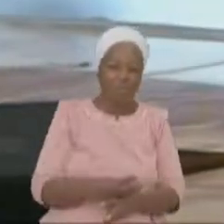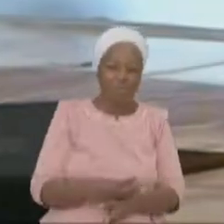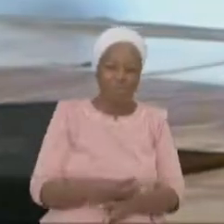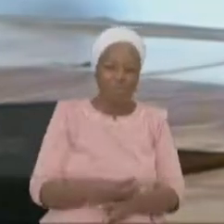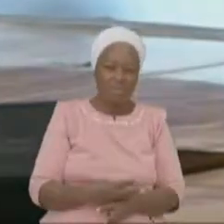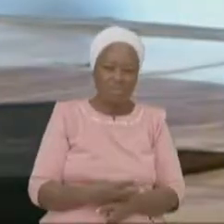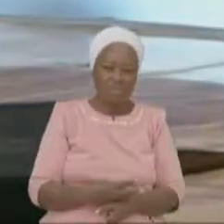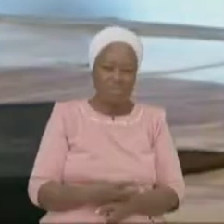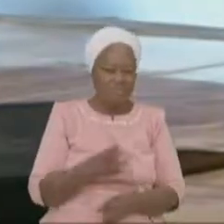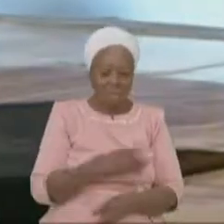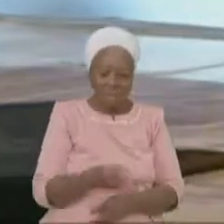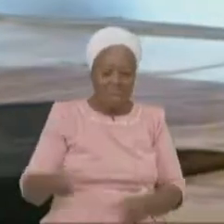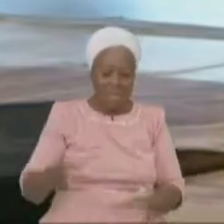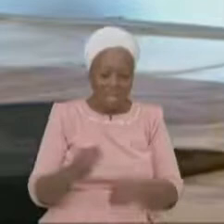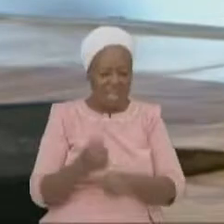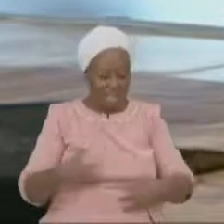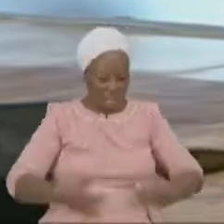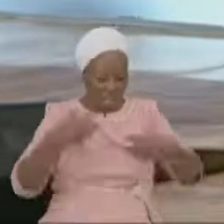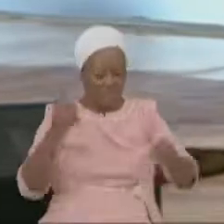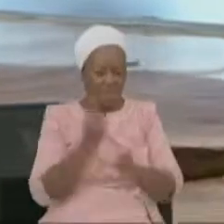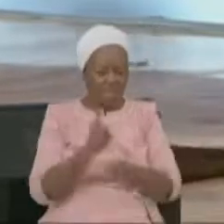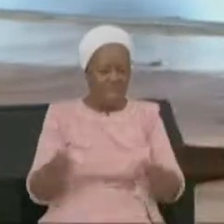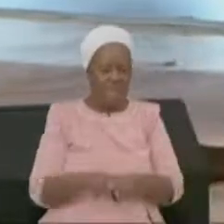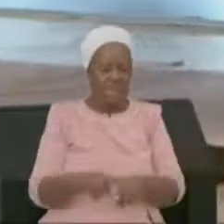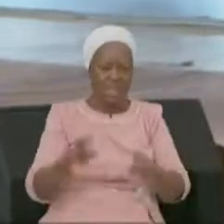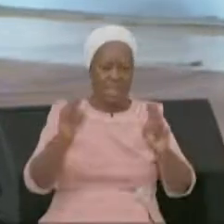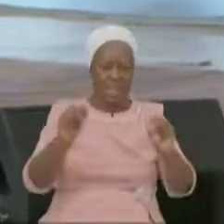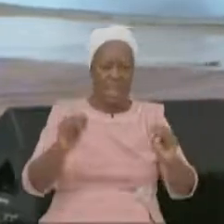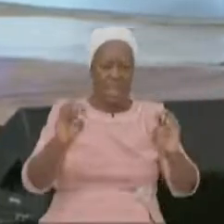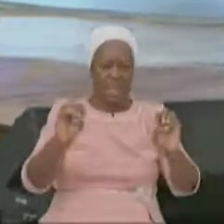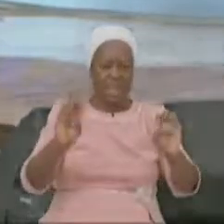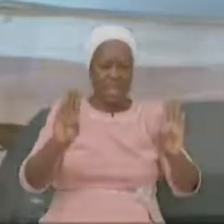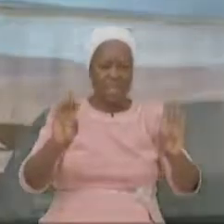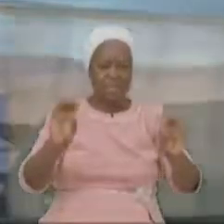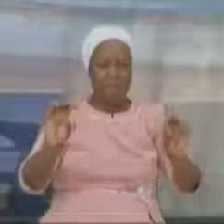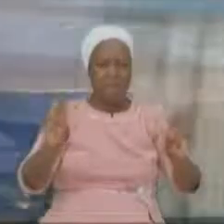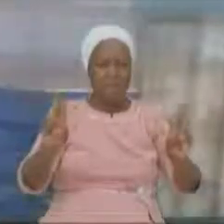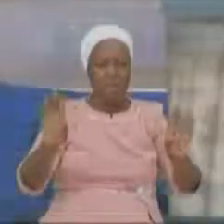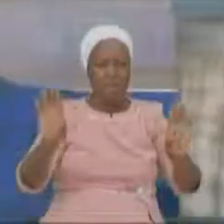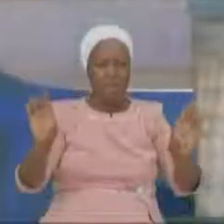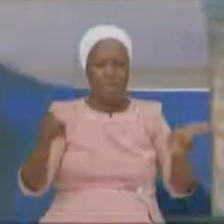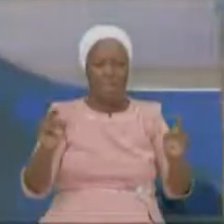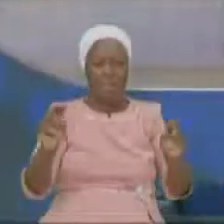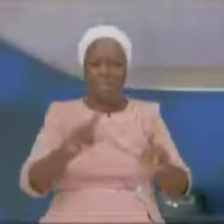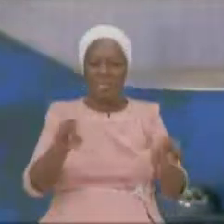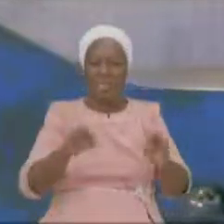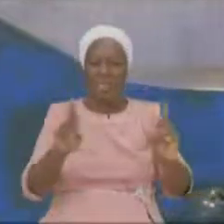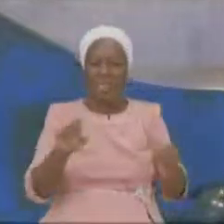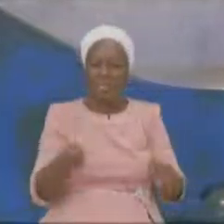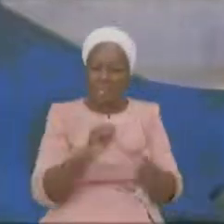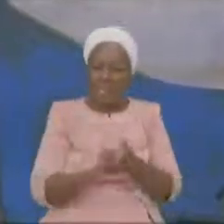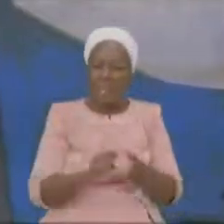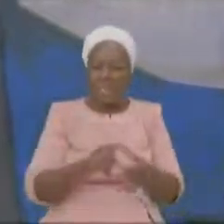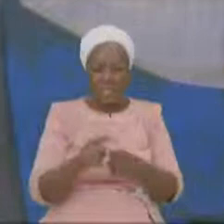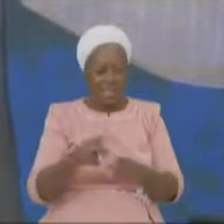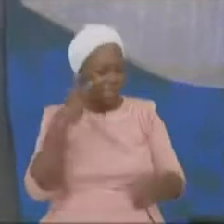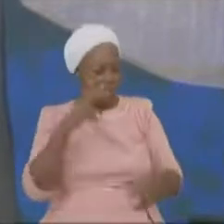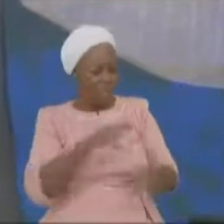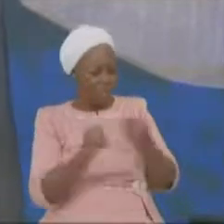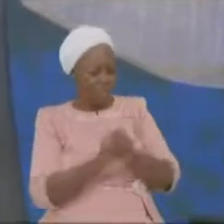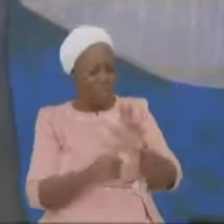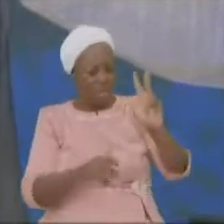get angry like Nebuchadnezzar got angry, and he looked at Shadrach, Meshach, and Abednego. He was